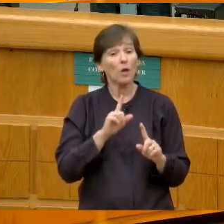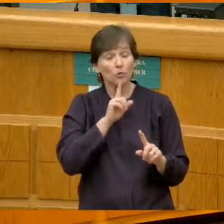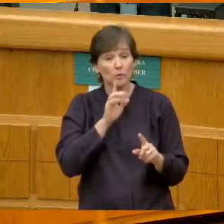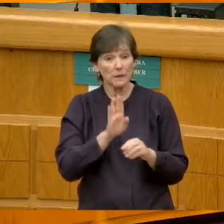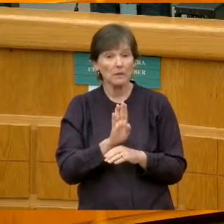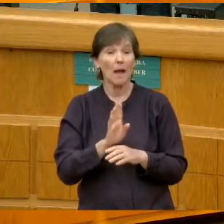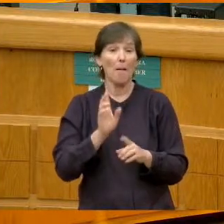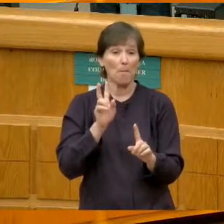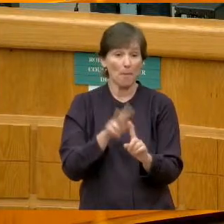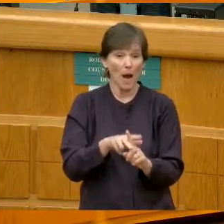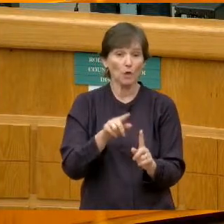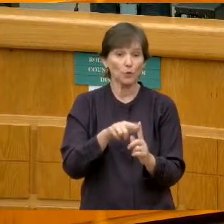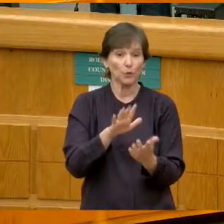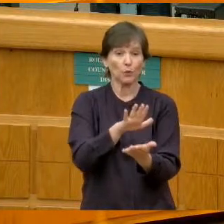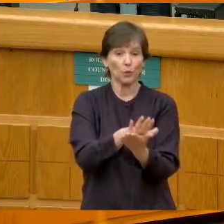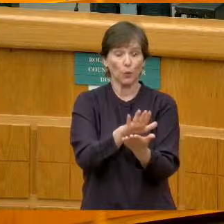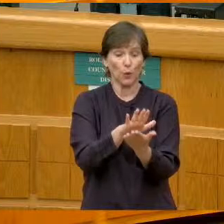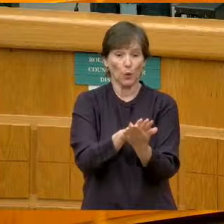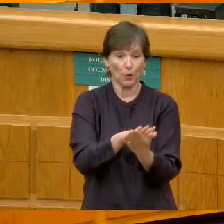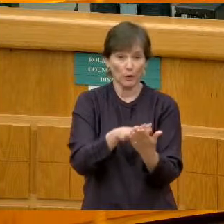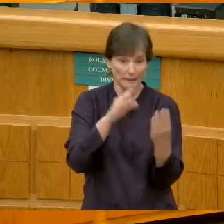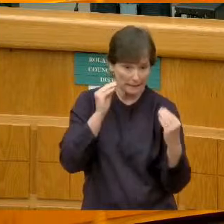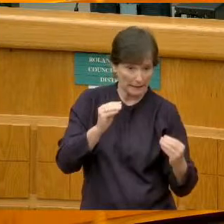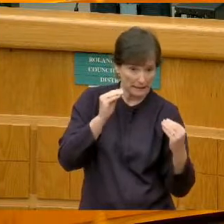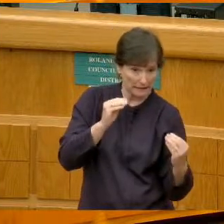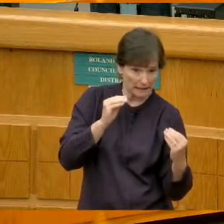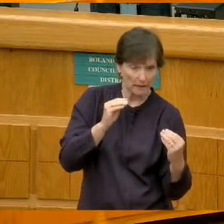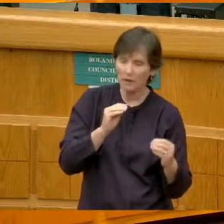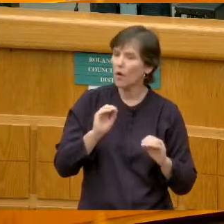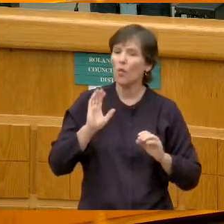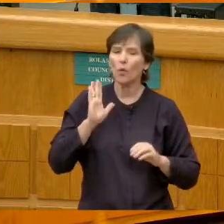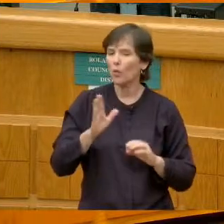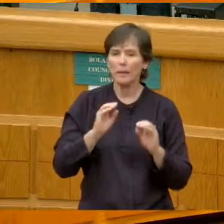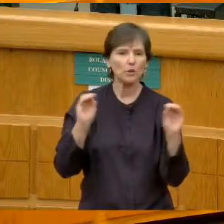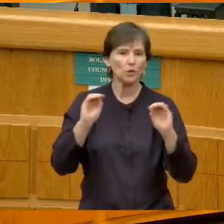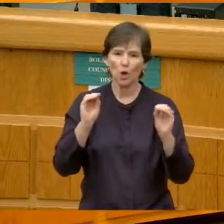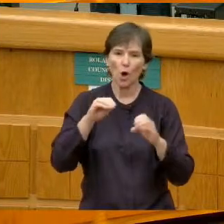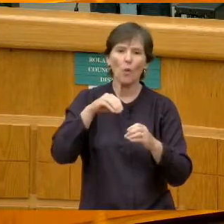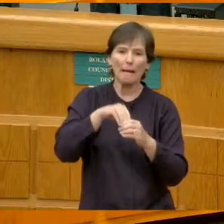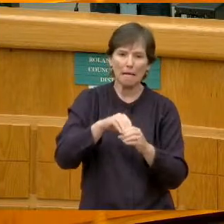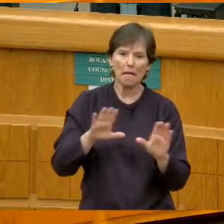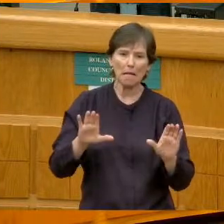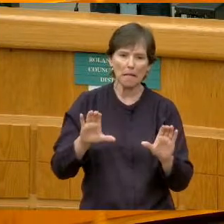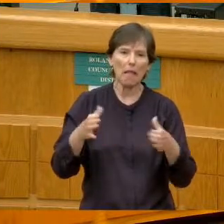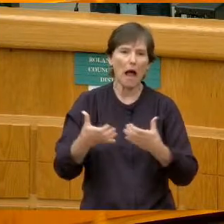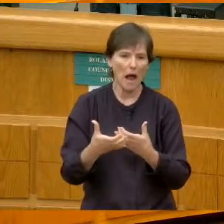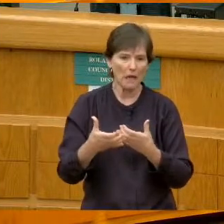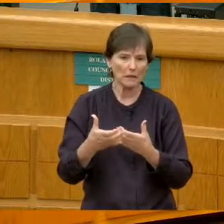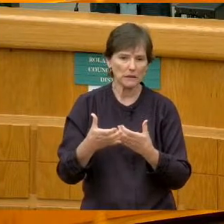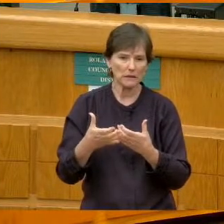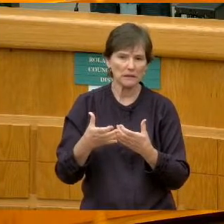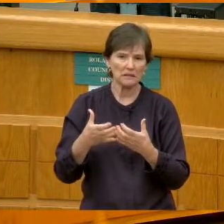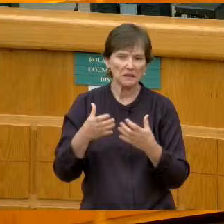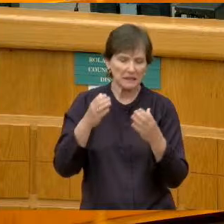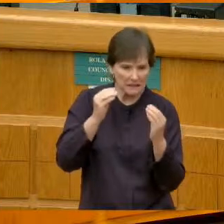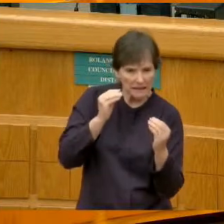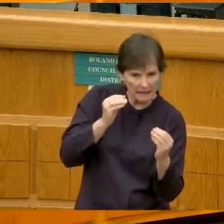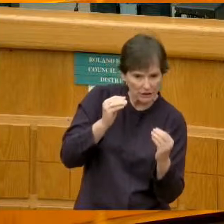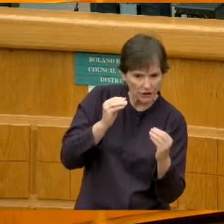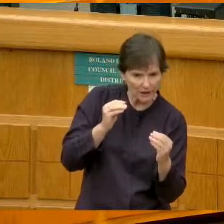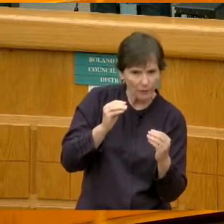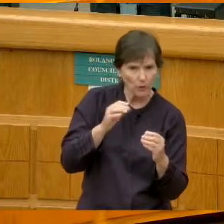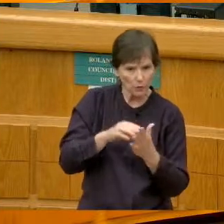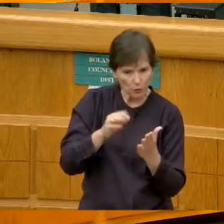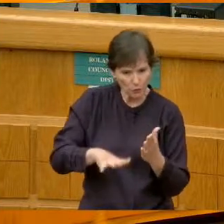so no in-classroom instruction is allowed until after Labor Day. That's basically the essence of the